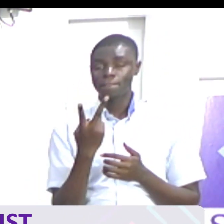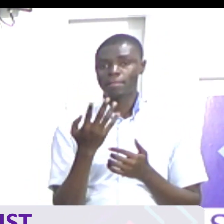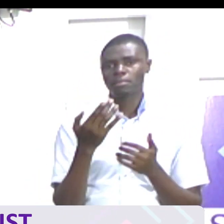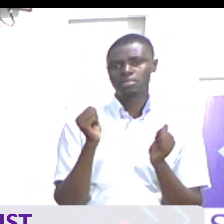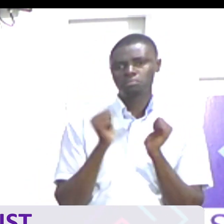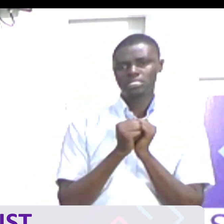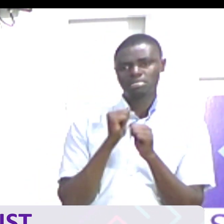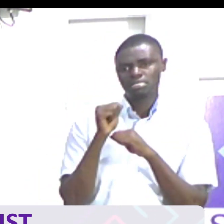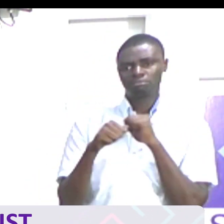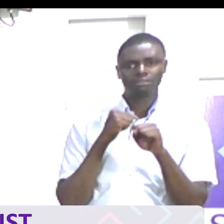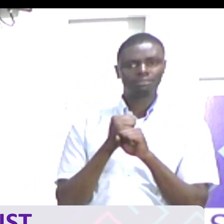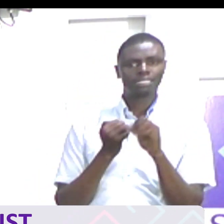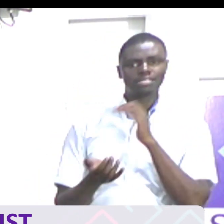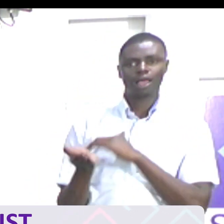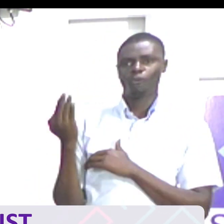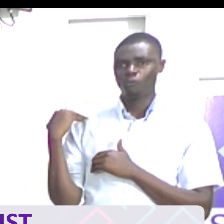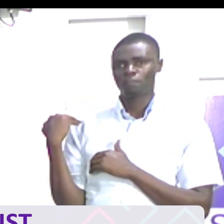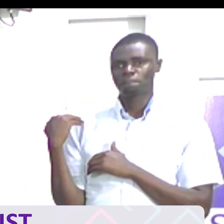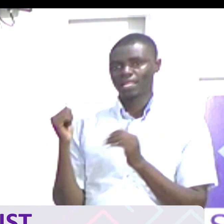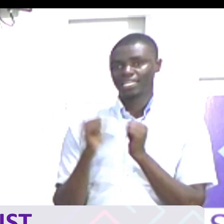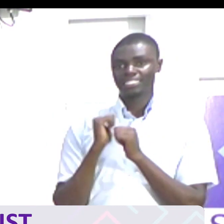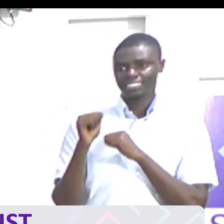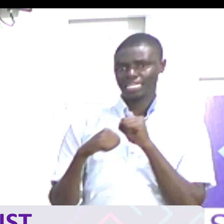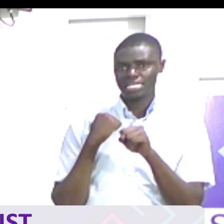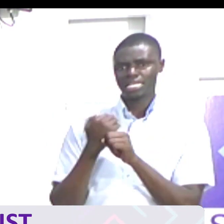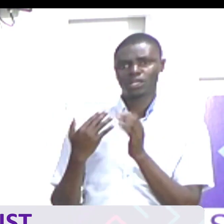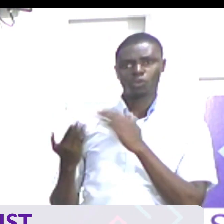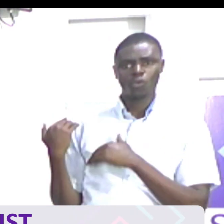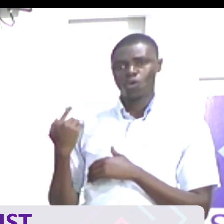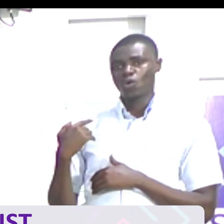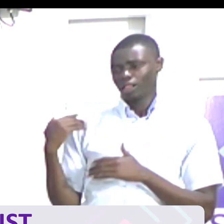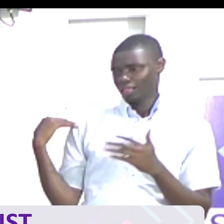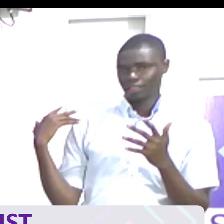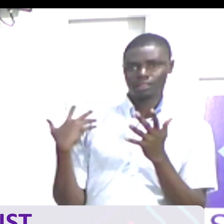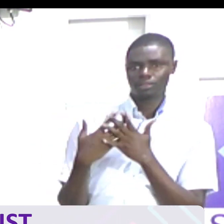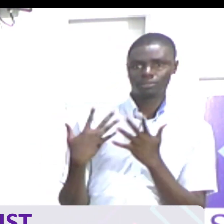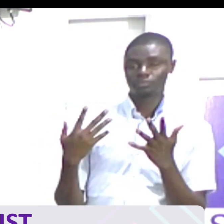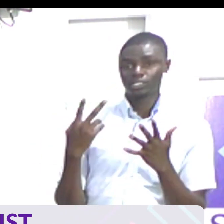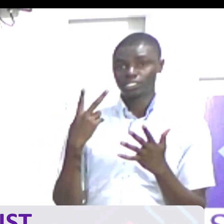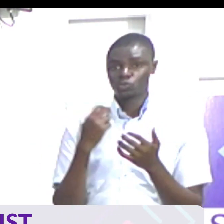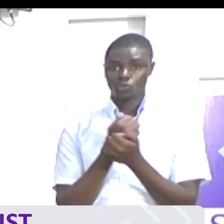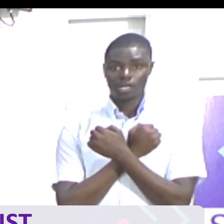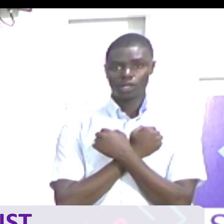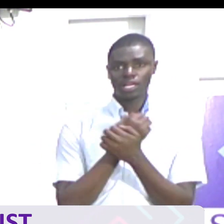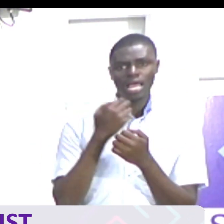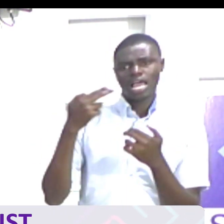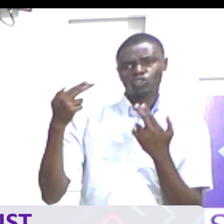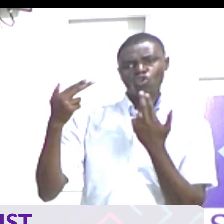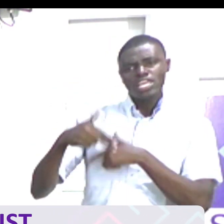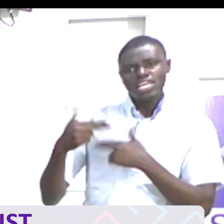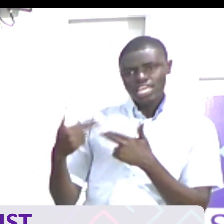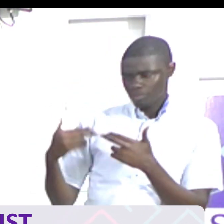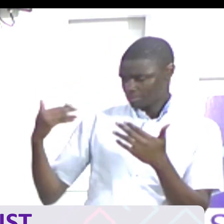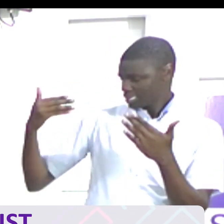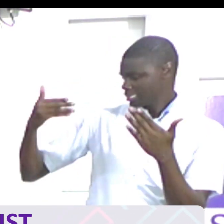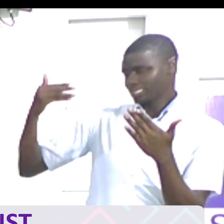10 years ago, we are levels of music. Yeah. Tunaelewa mali hip hop ilikuwa hip